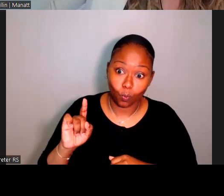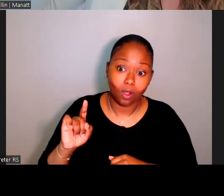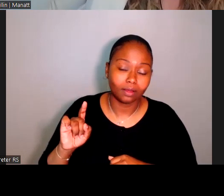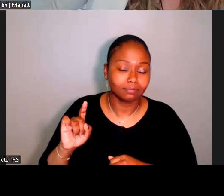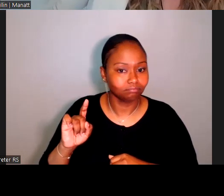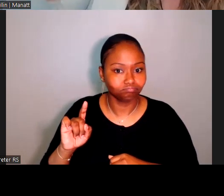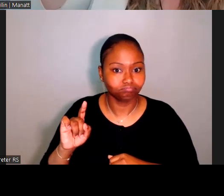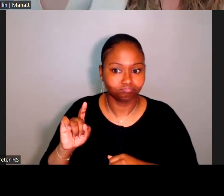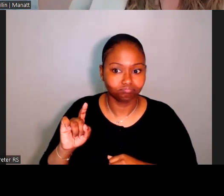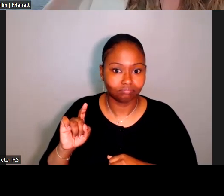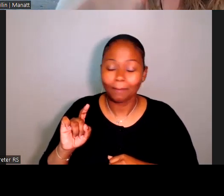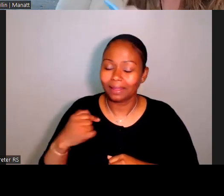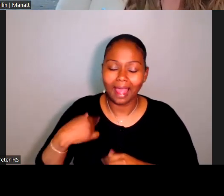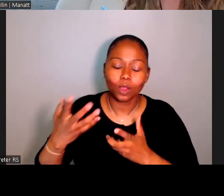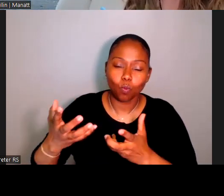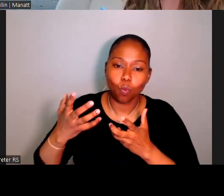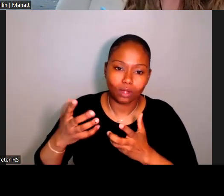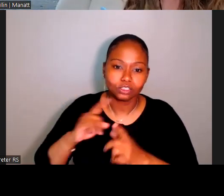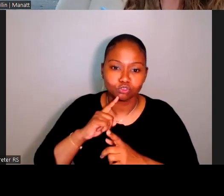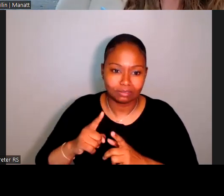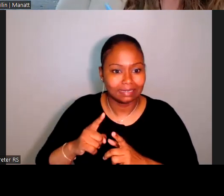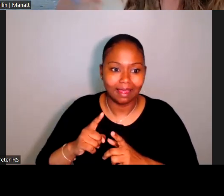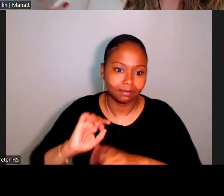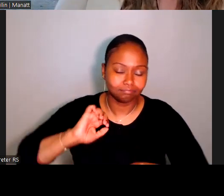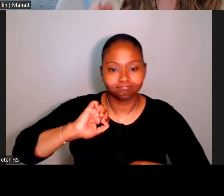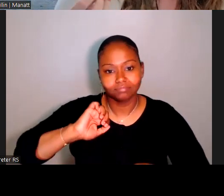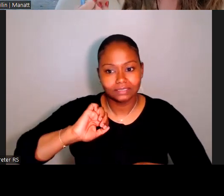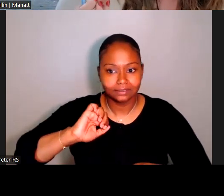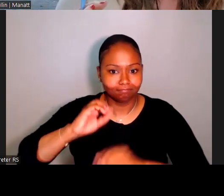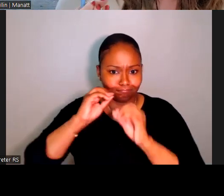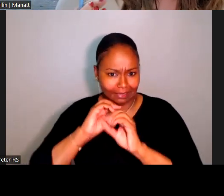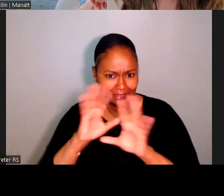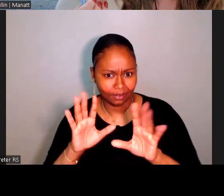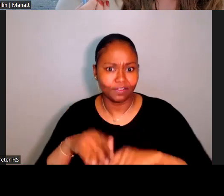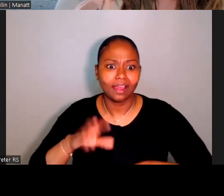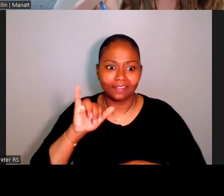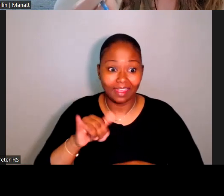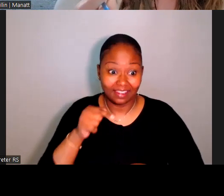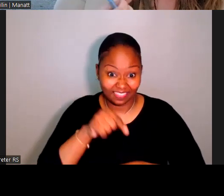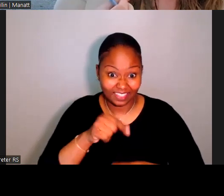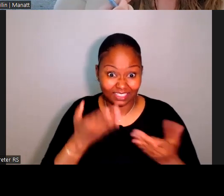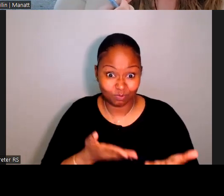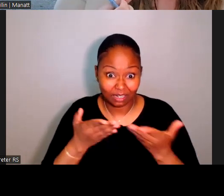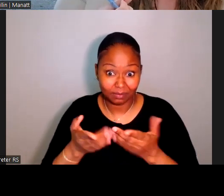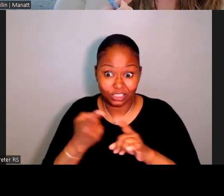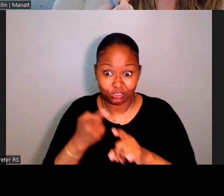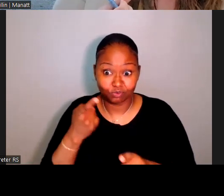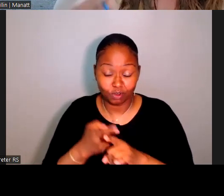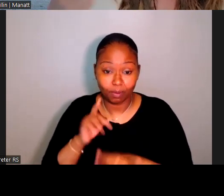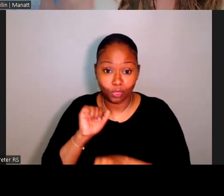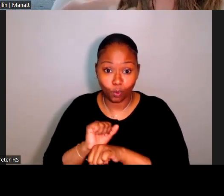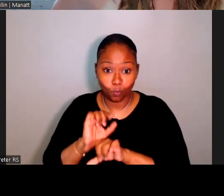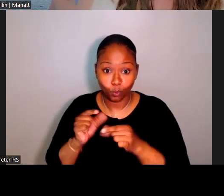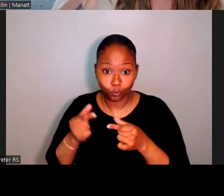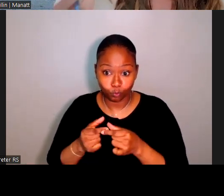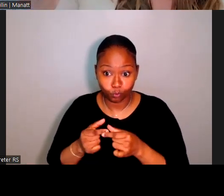people that this came from this principle that the work group provided feedback on, that